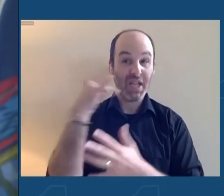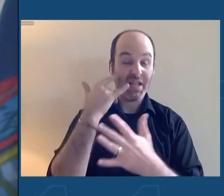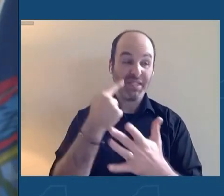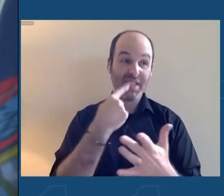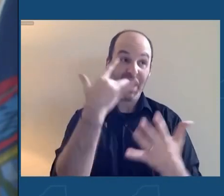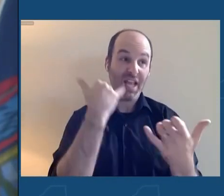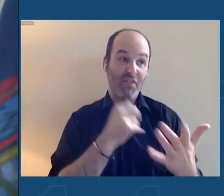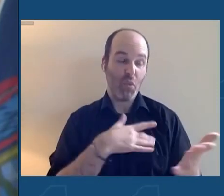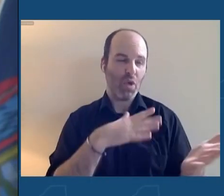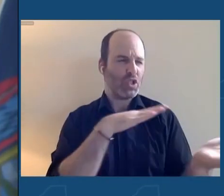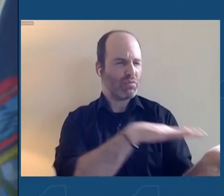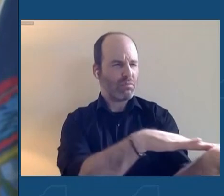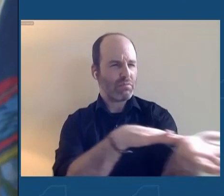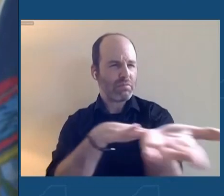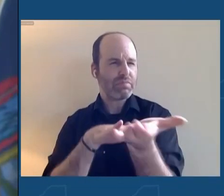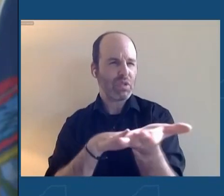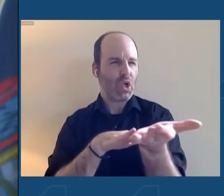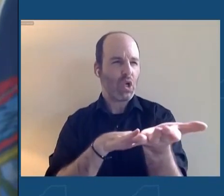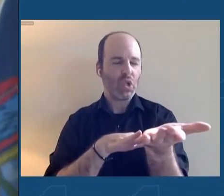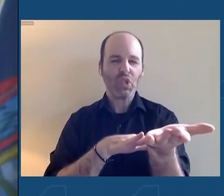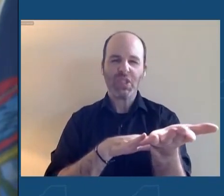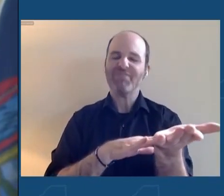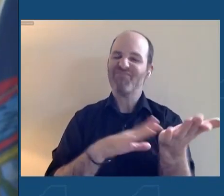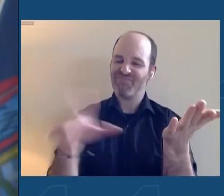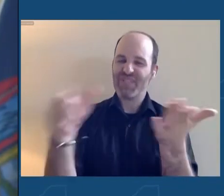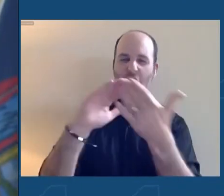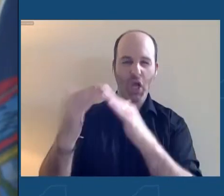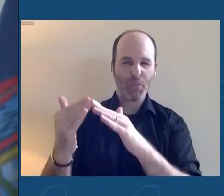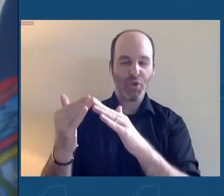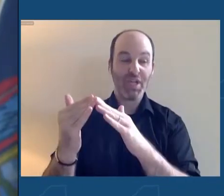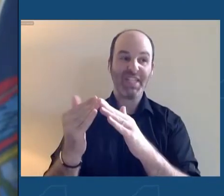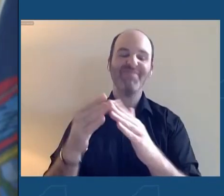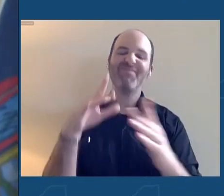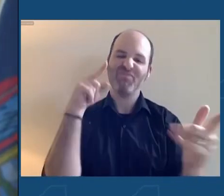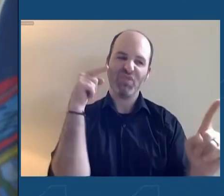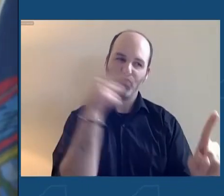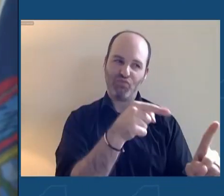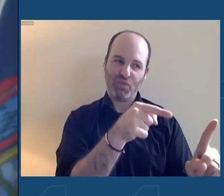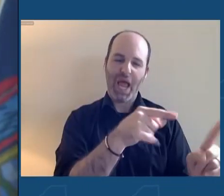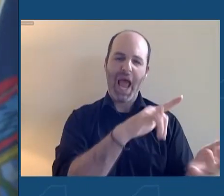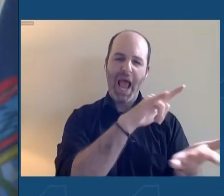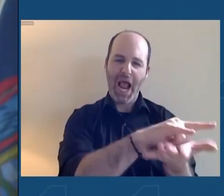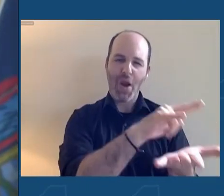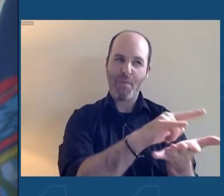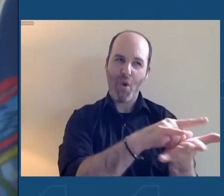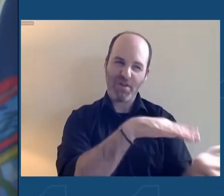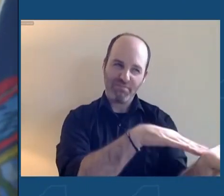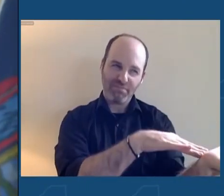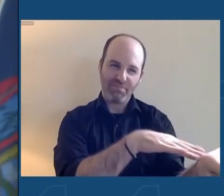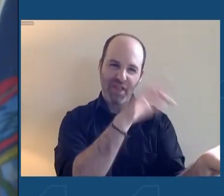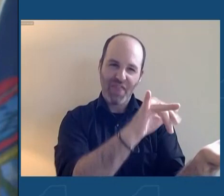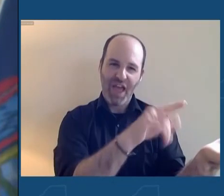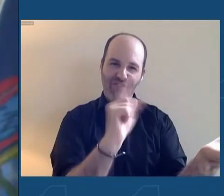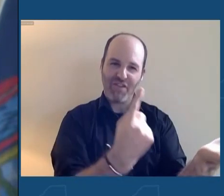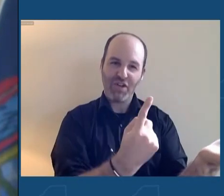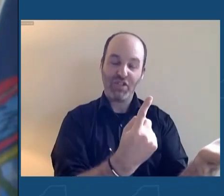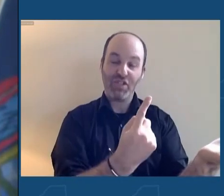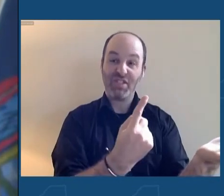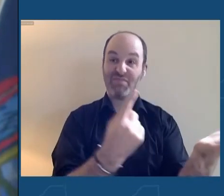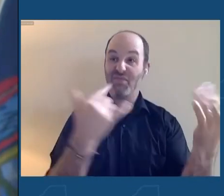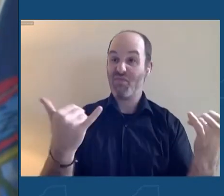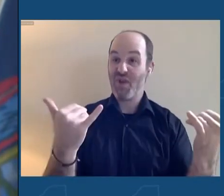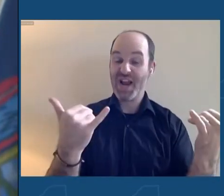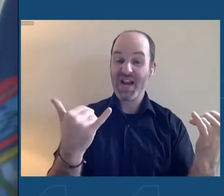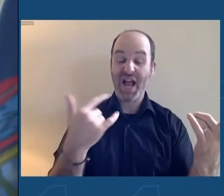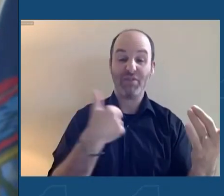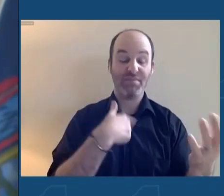community, take the pulse of her airport. I want to take the pulse of our airport for a second. 2 bond rating increases